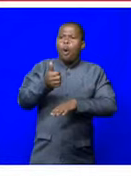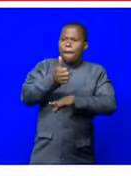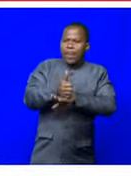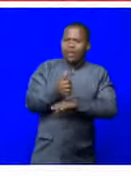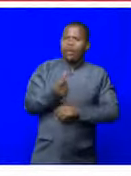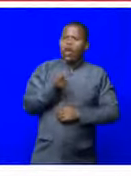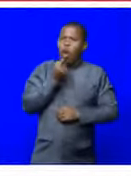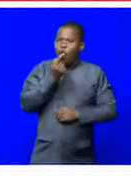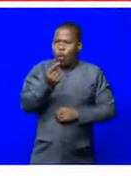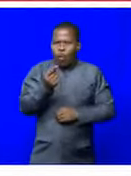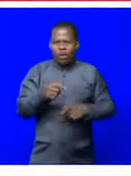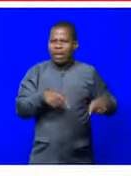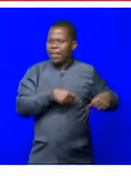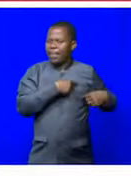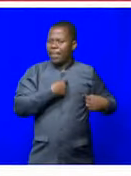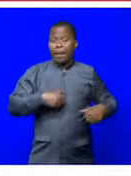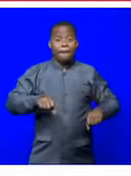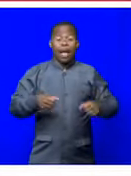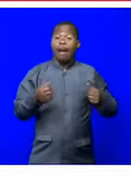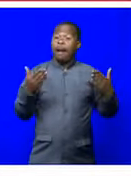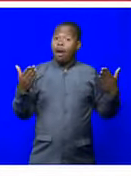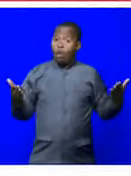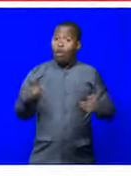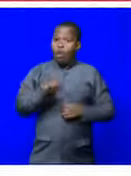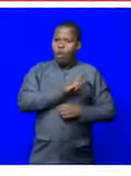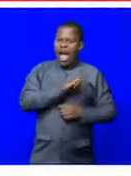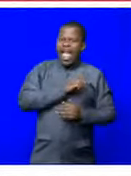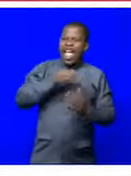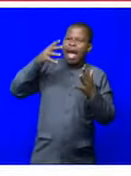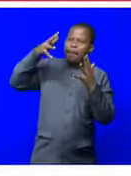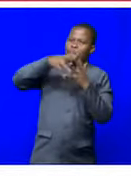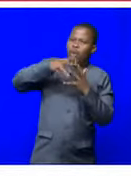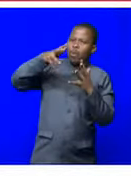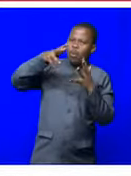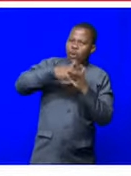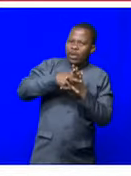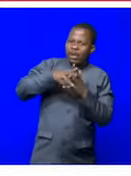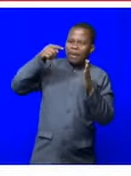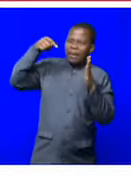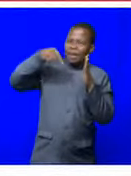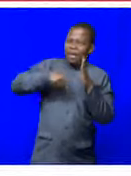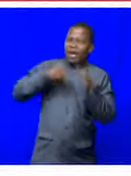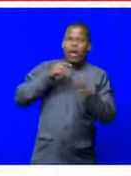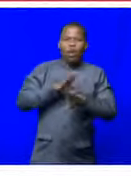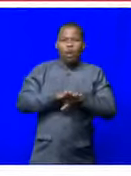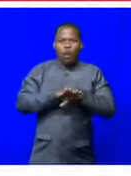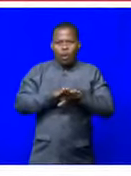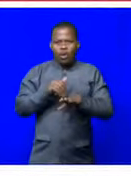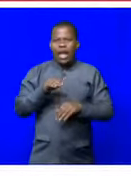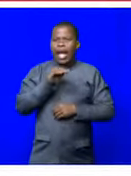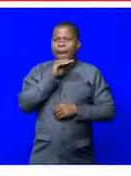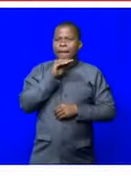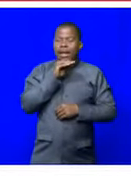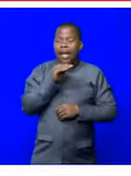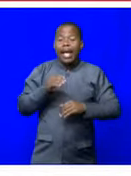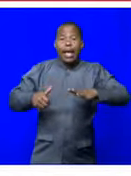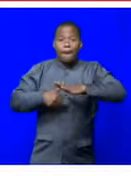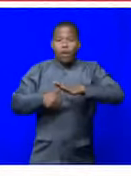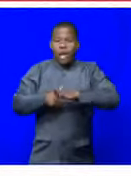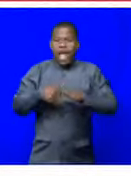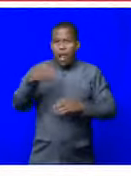kushaqisa ligogo ukubona ukuthi lizinga lekuhlukumetwa kwebantfu ngaletinhlobo alehli. Ngaleso sizathu kubita ukuthi